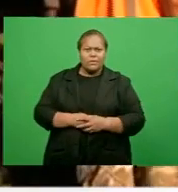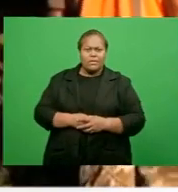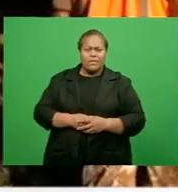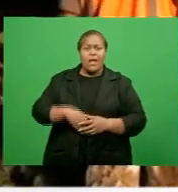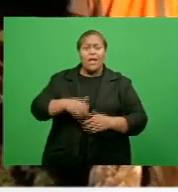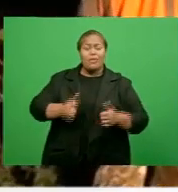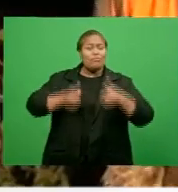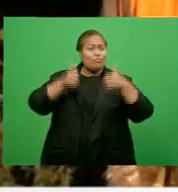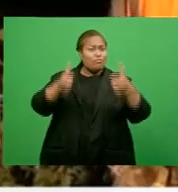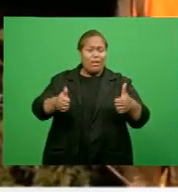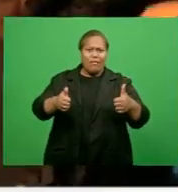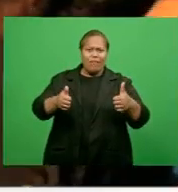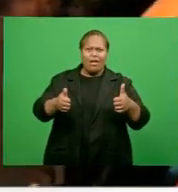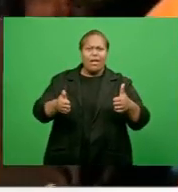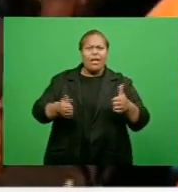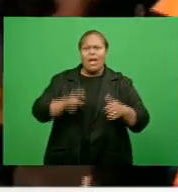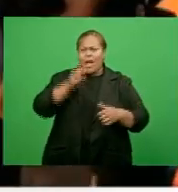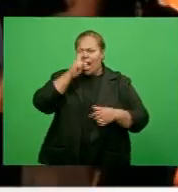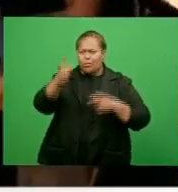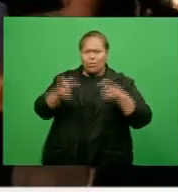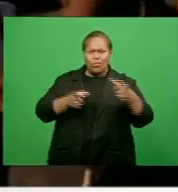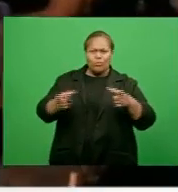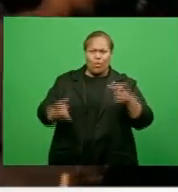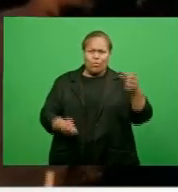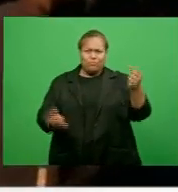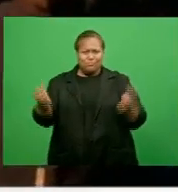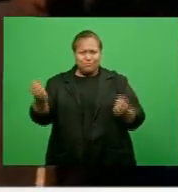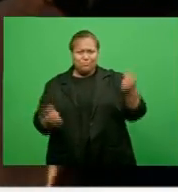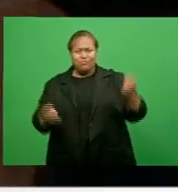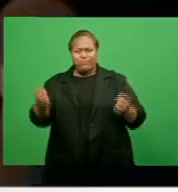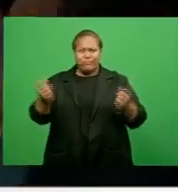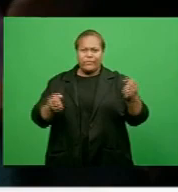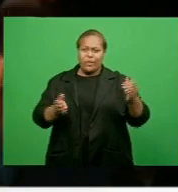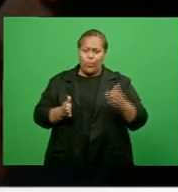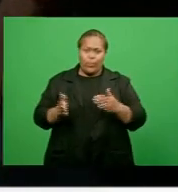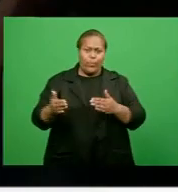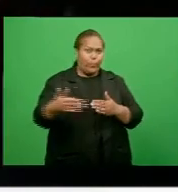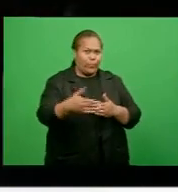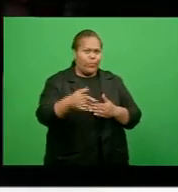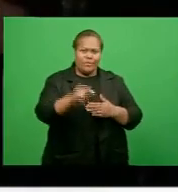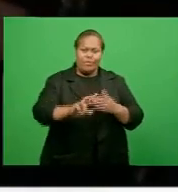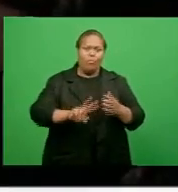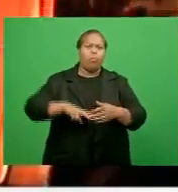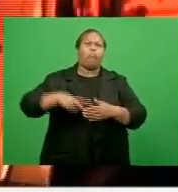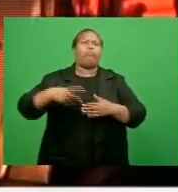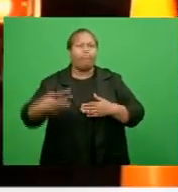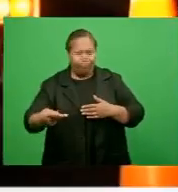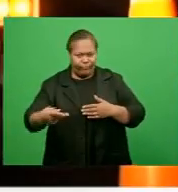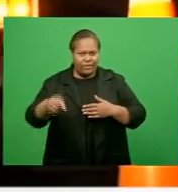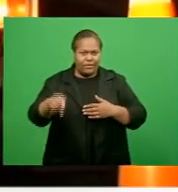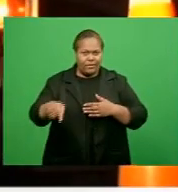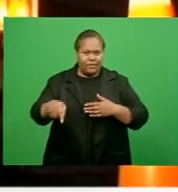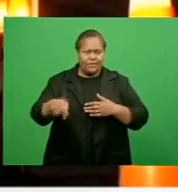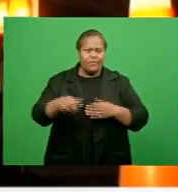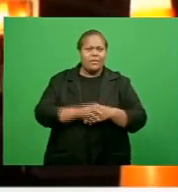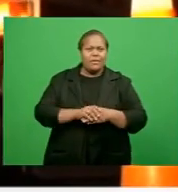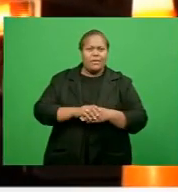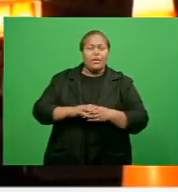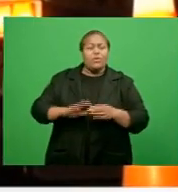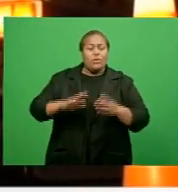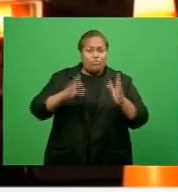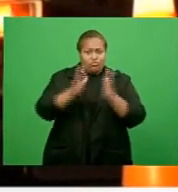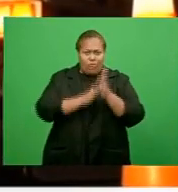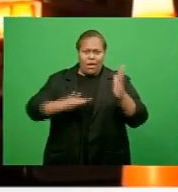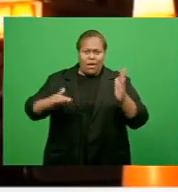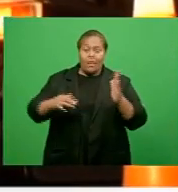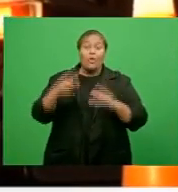control of the truck and failed to negotiate a bend. The truck toppled over and Matare and Begum were hit by logs which